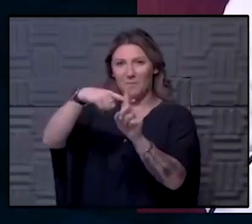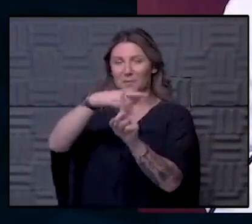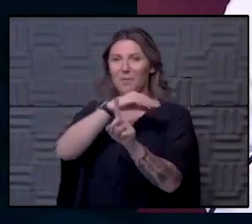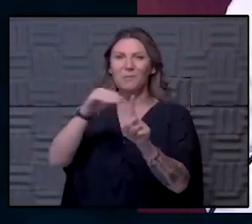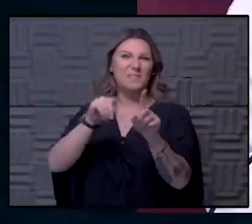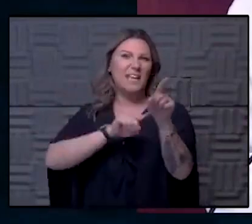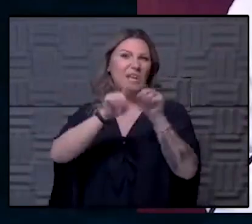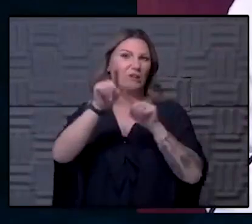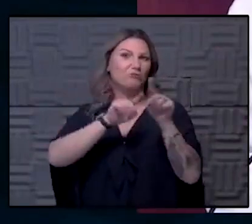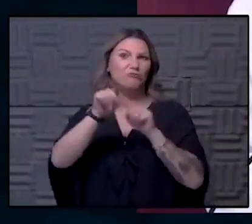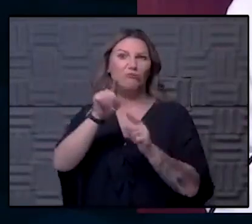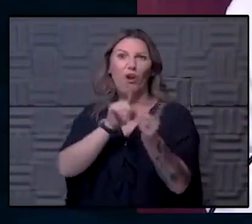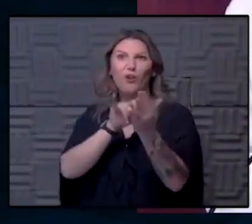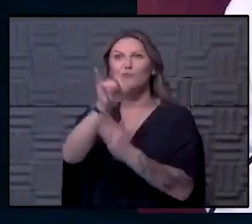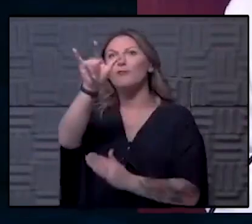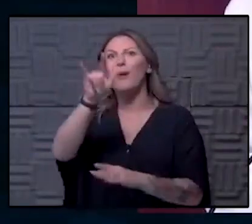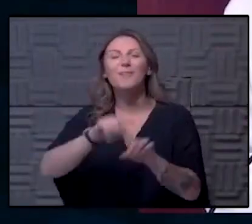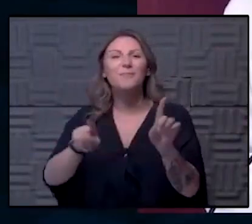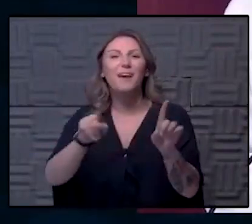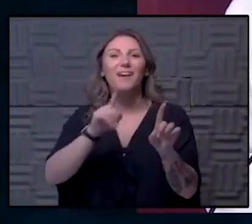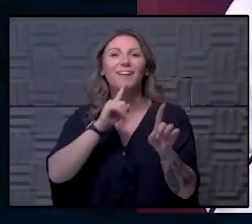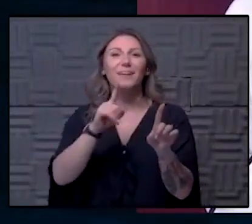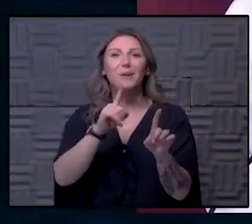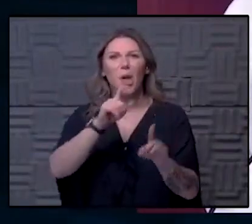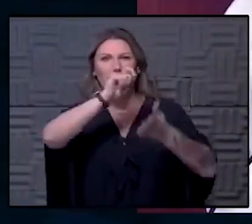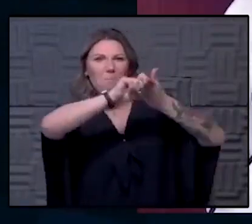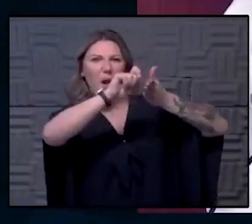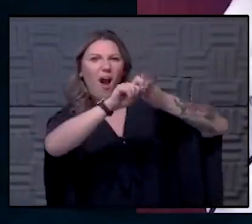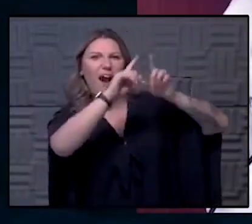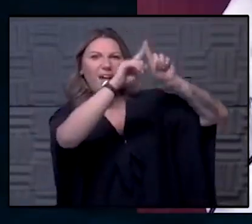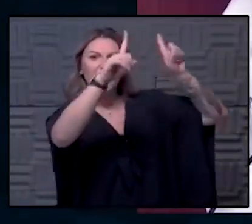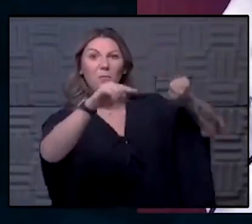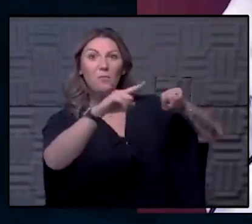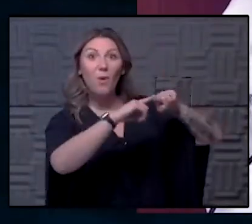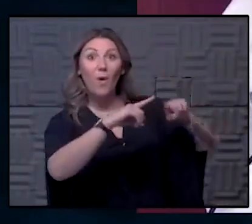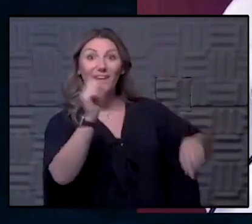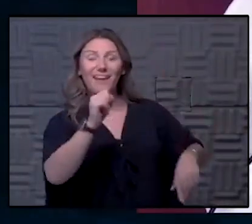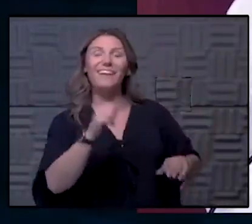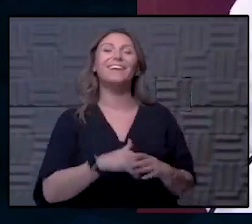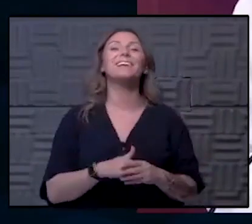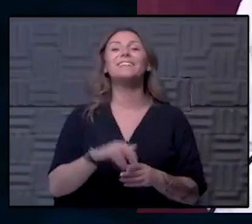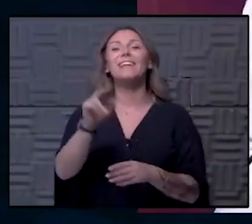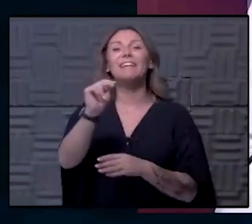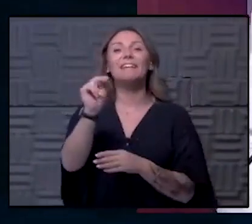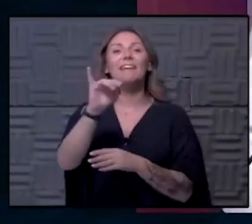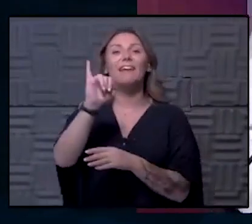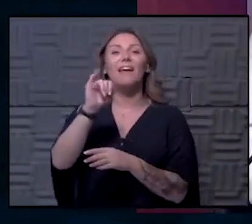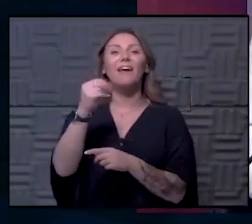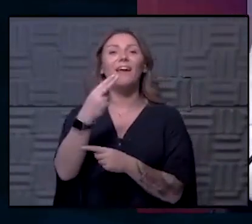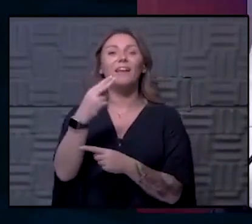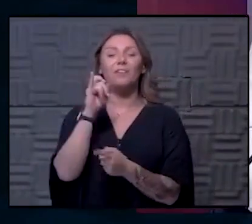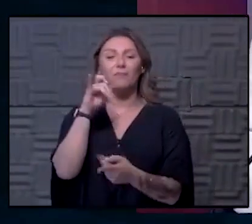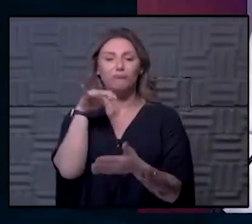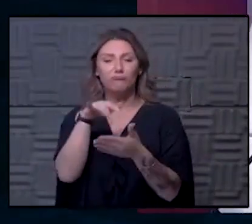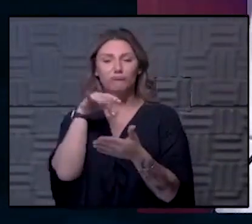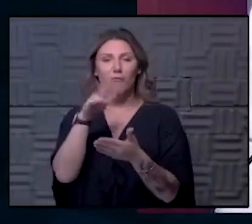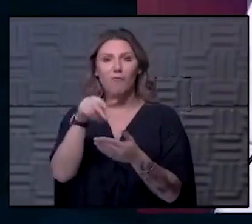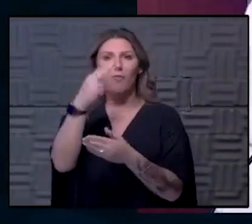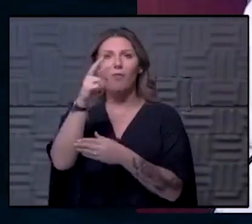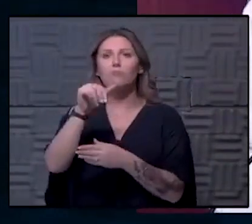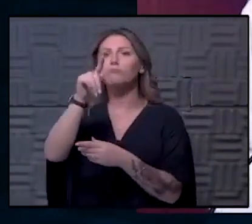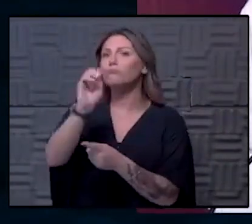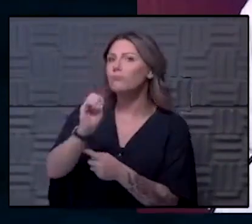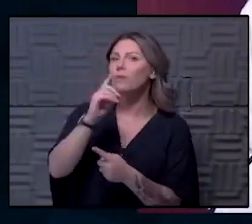at some point during this program. Put the mark up there, guys. So the NIH study recently showed that these high rates of clinically